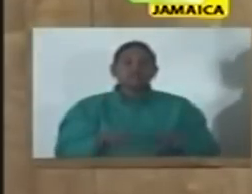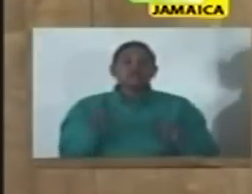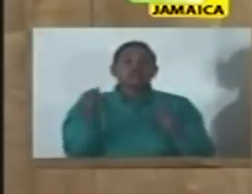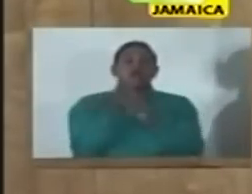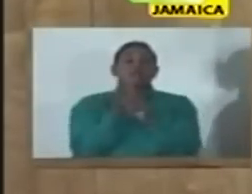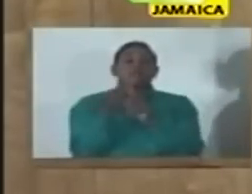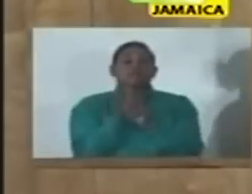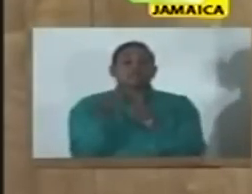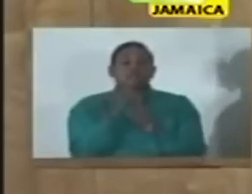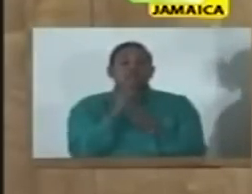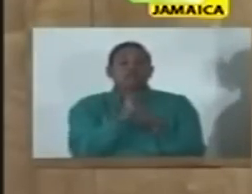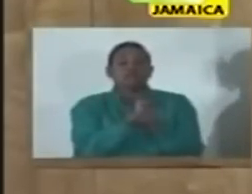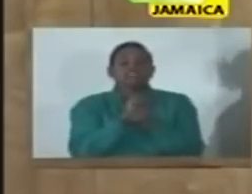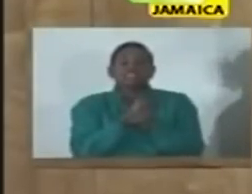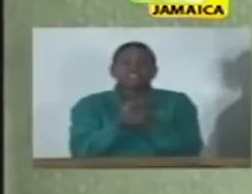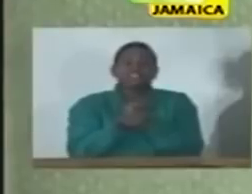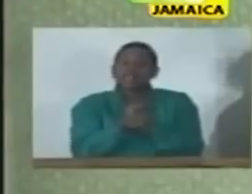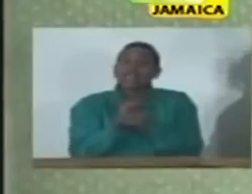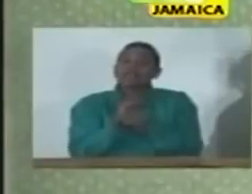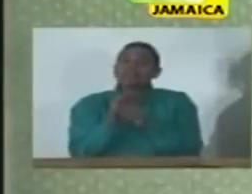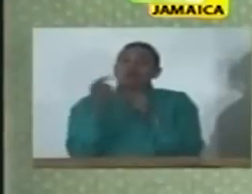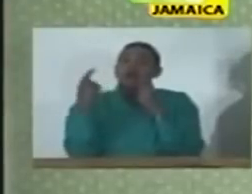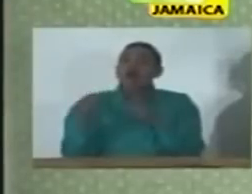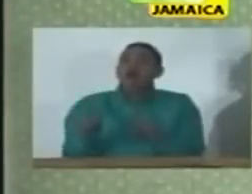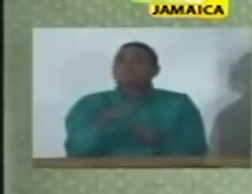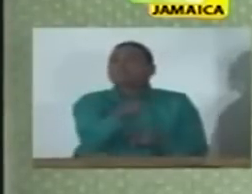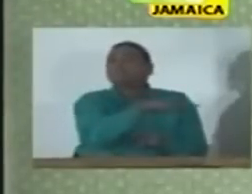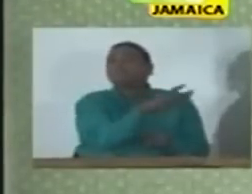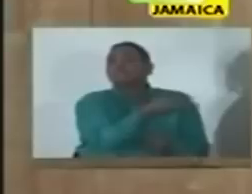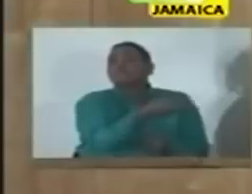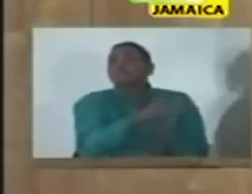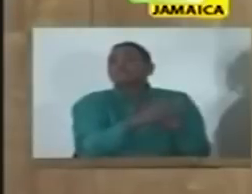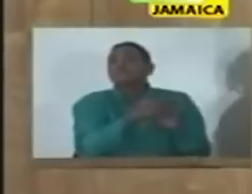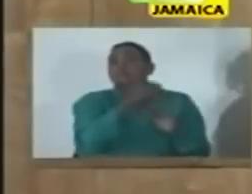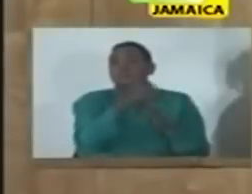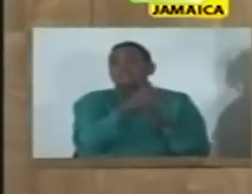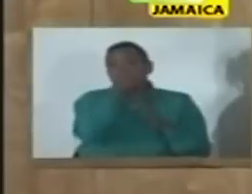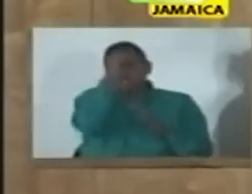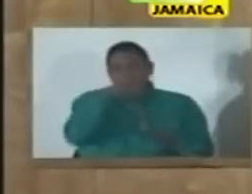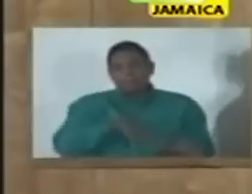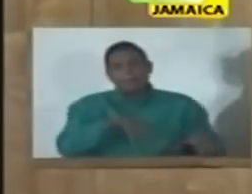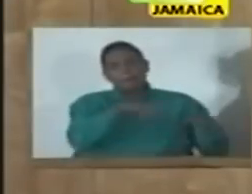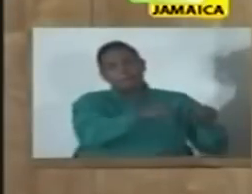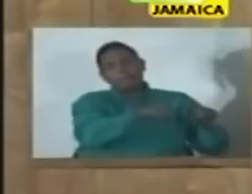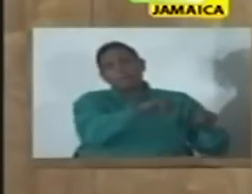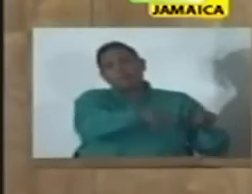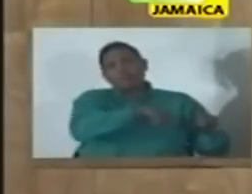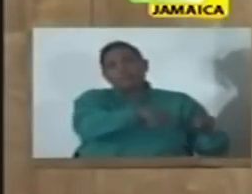abuse and slave-like treatment of Jamaicans held